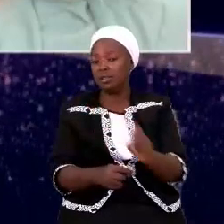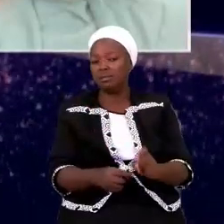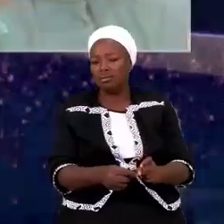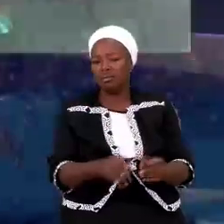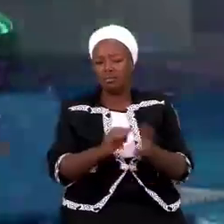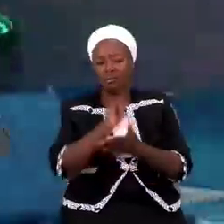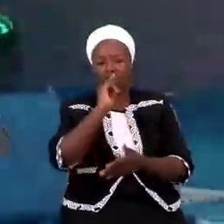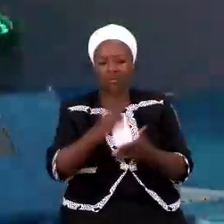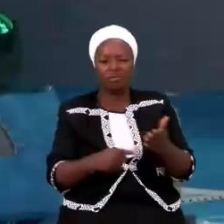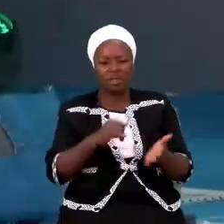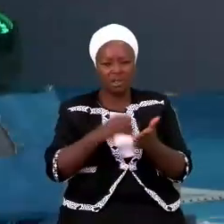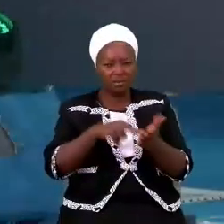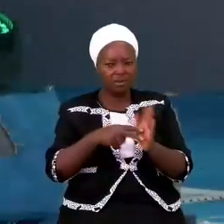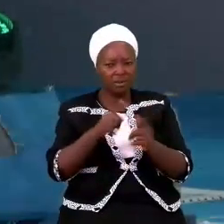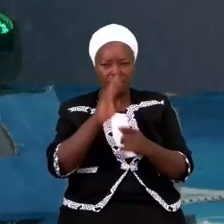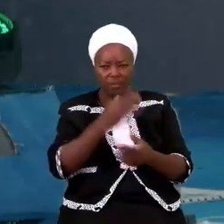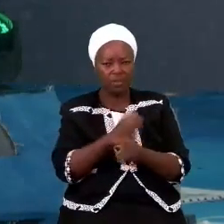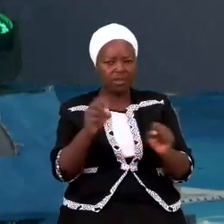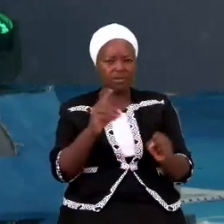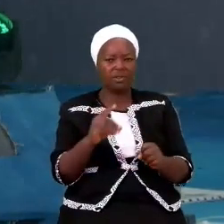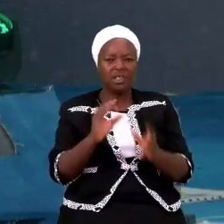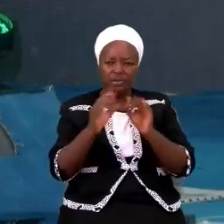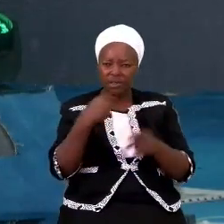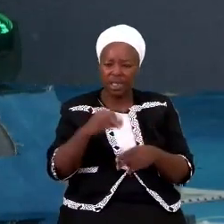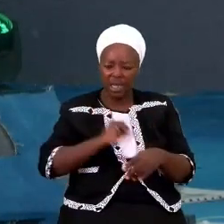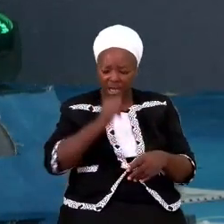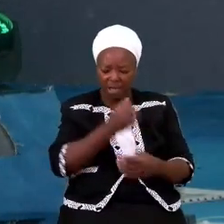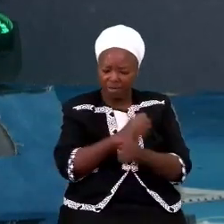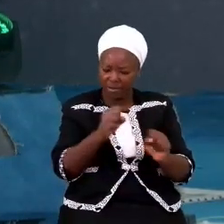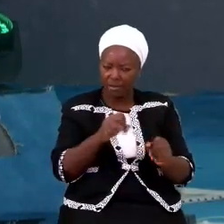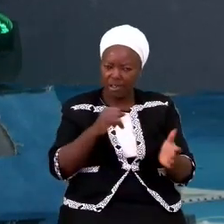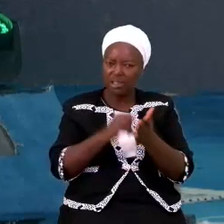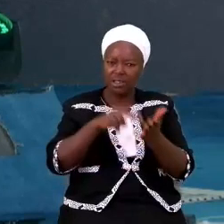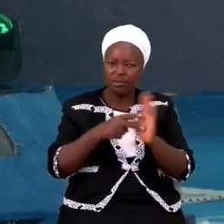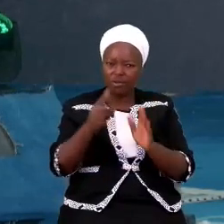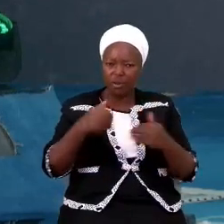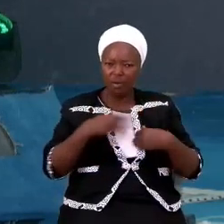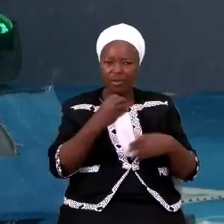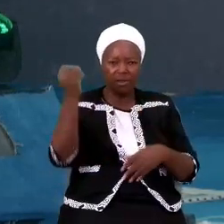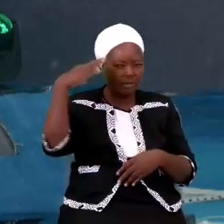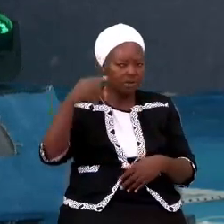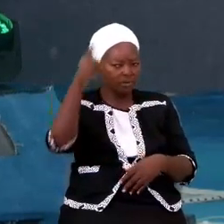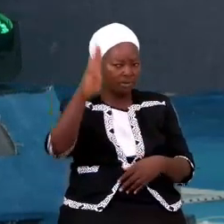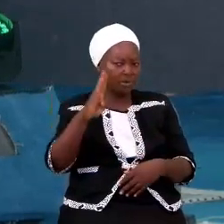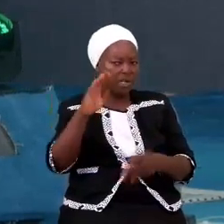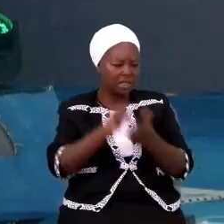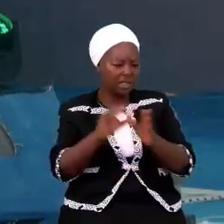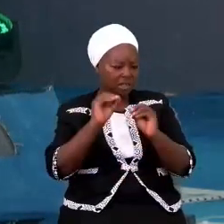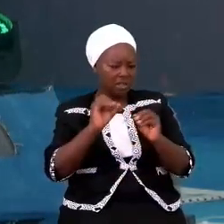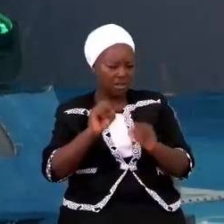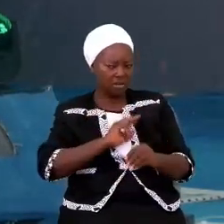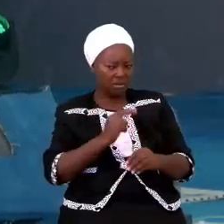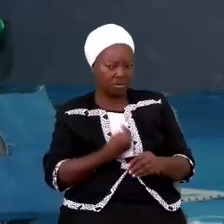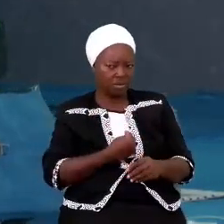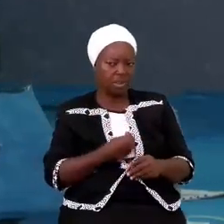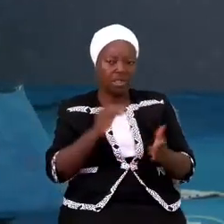God that teaches us that we deny ungodliness and worldly lust, and that we